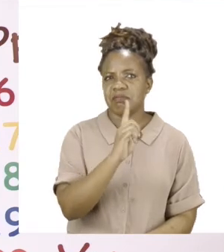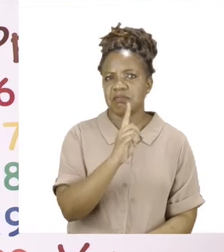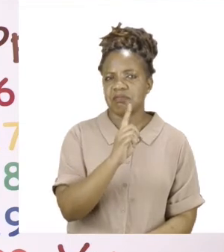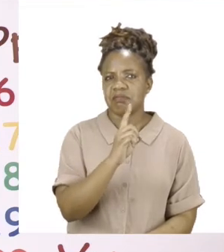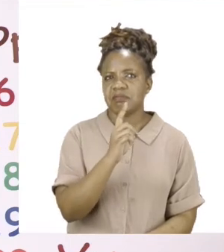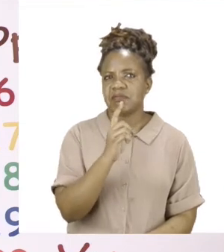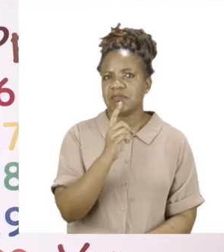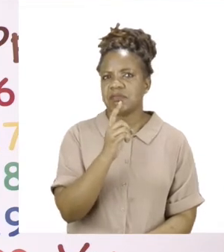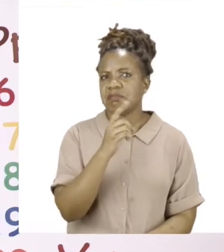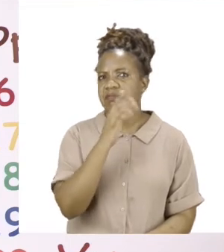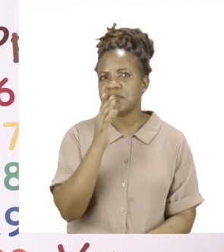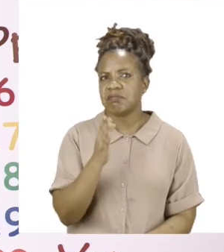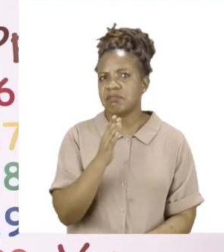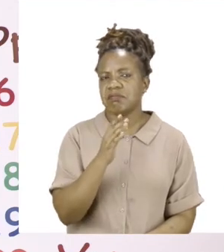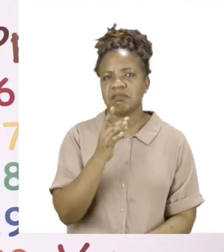no,